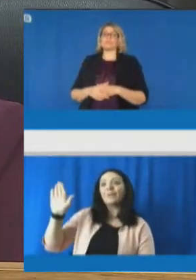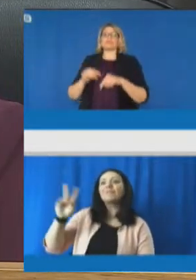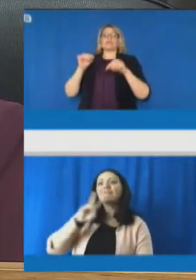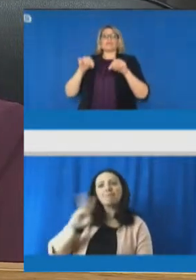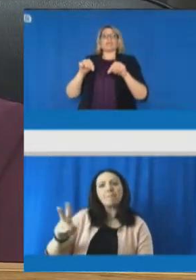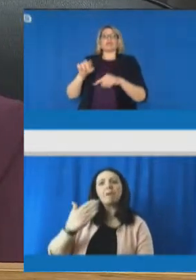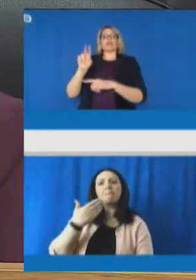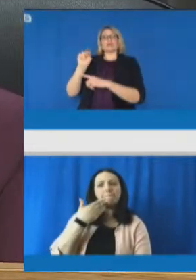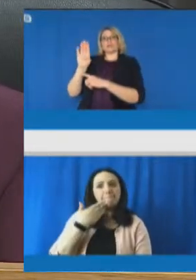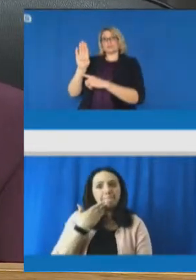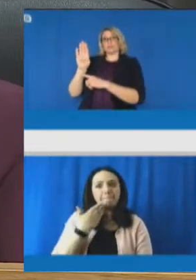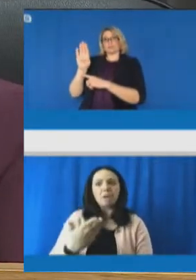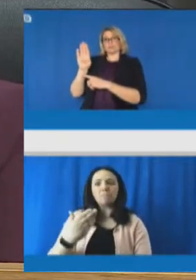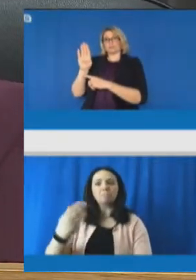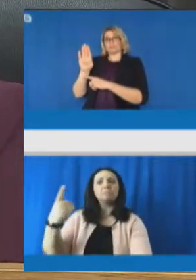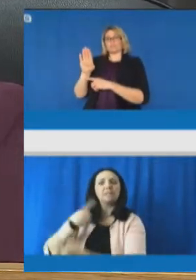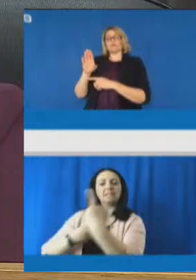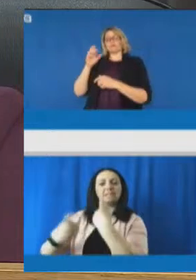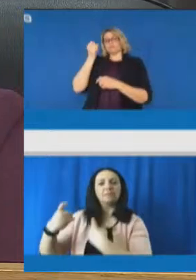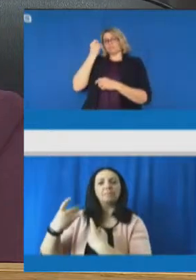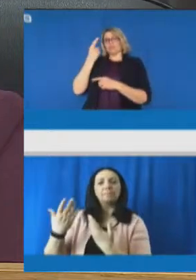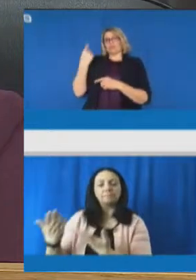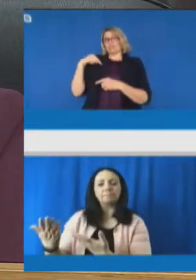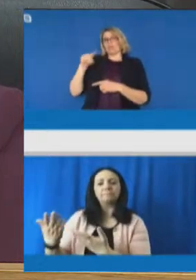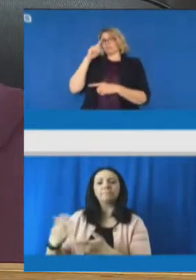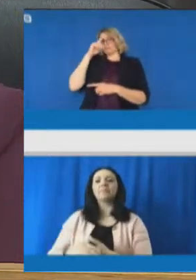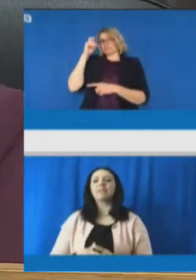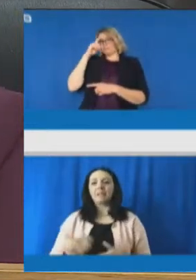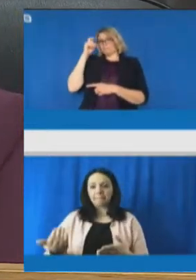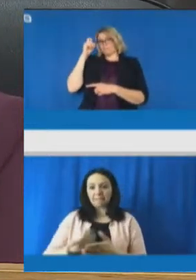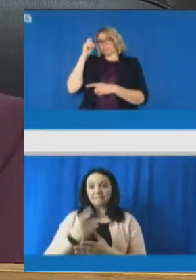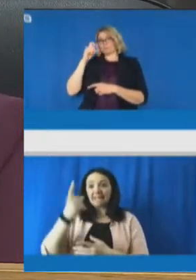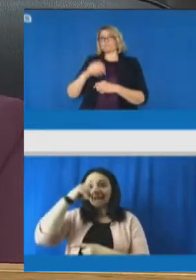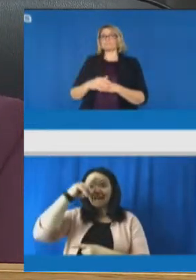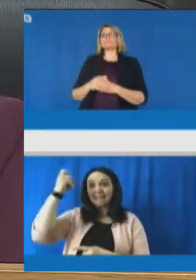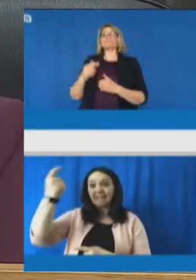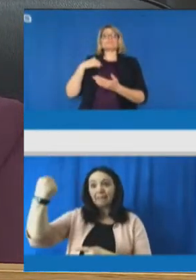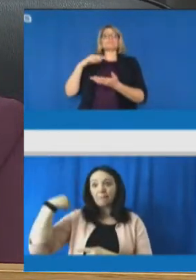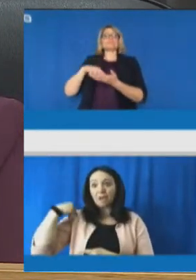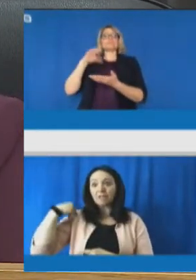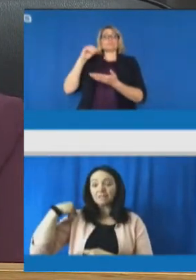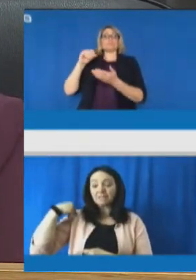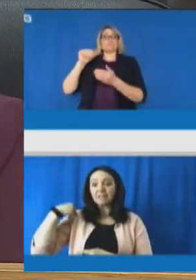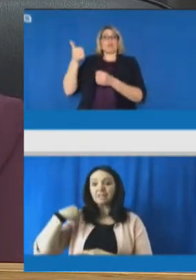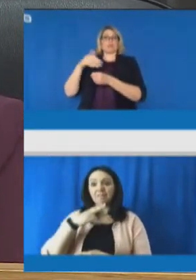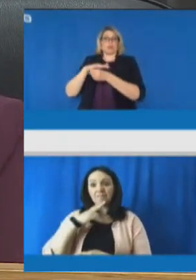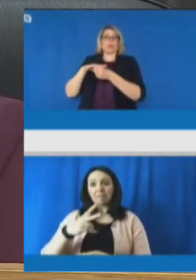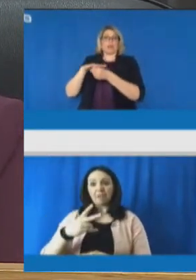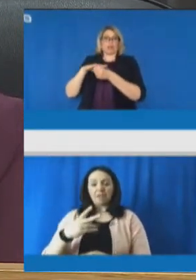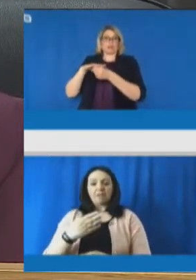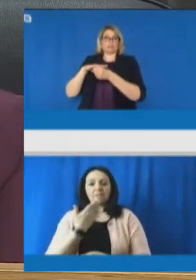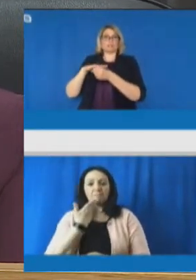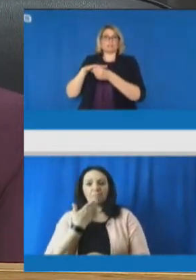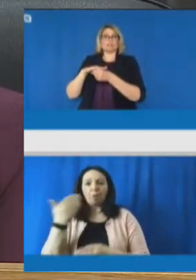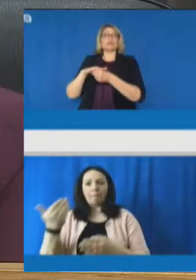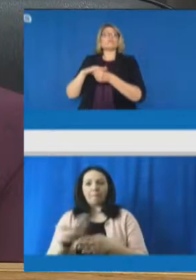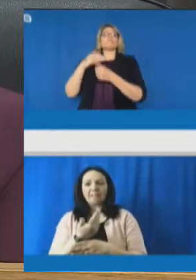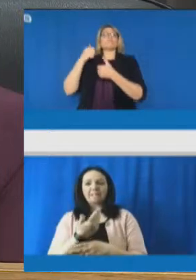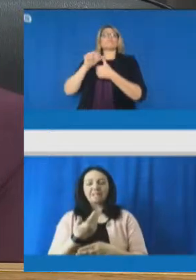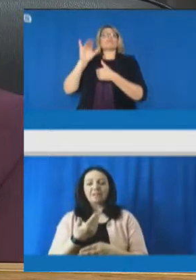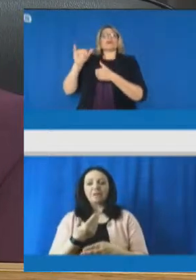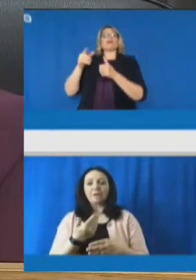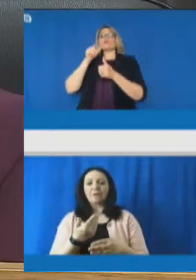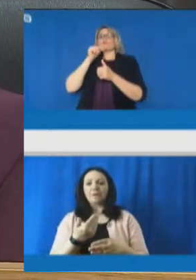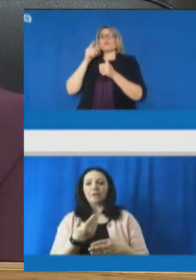had been in self-isolation. And what we learned from that experience was very positive, that every single person who was a